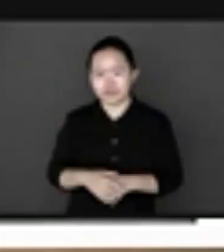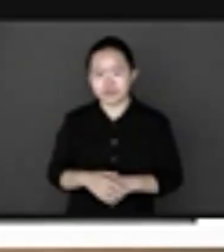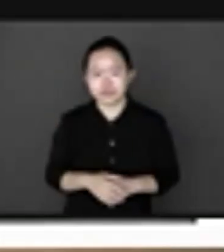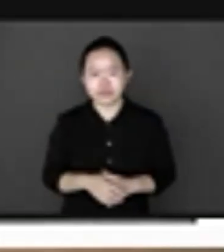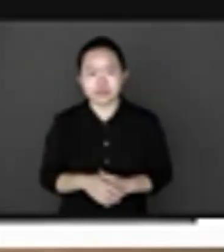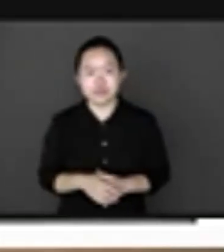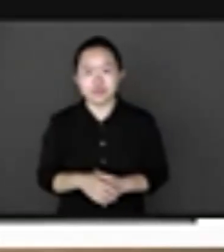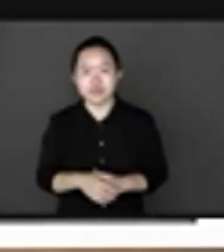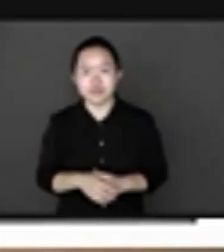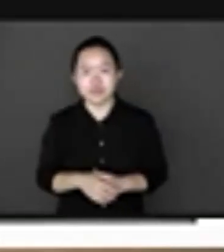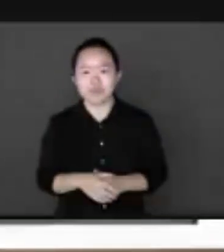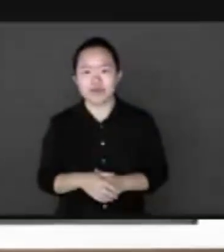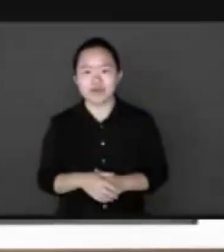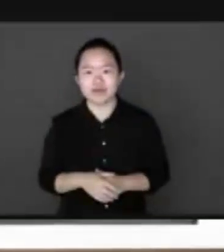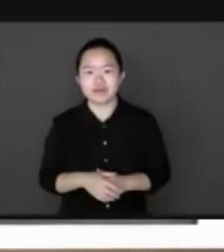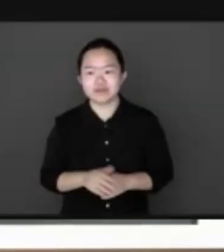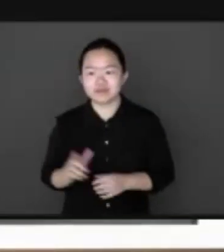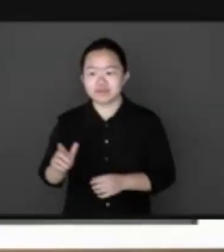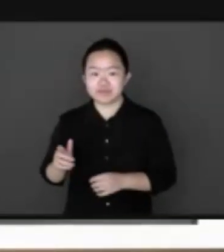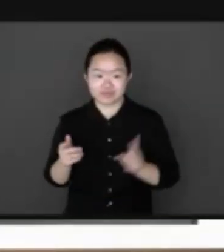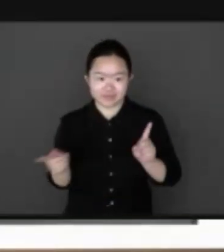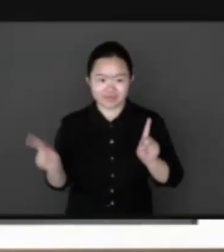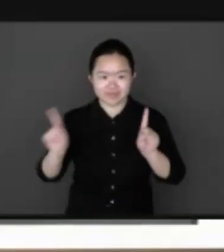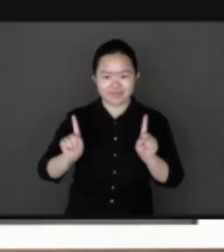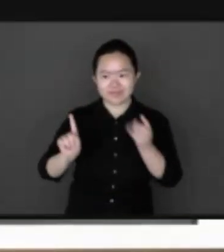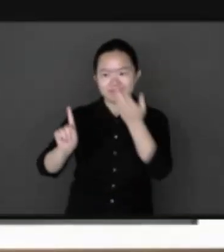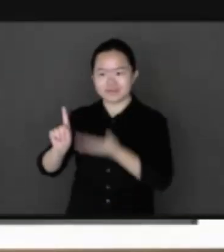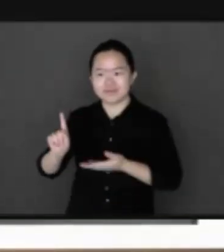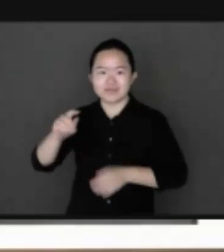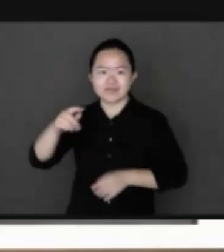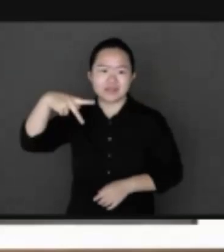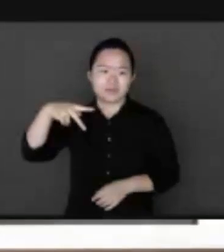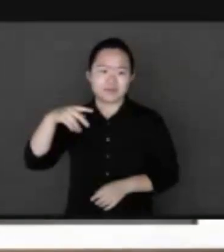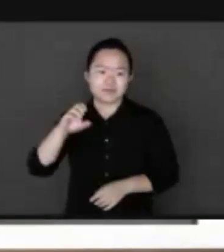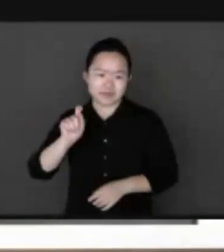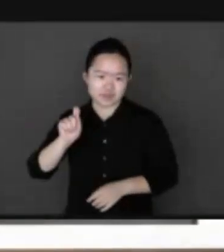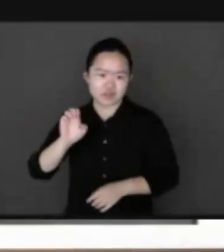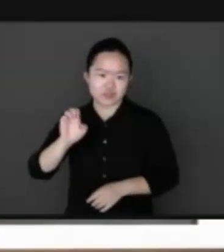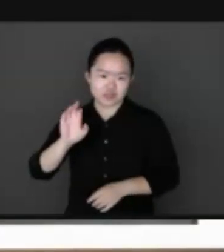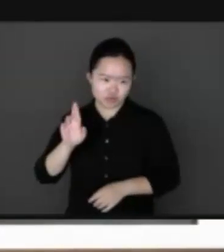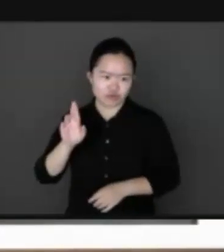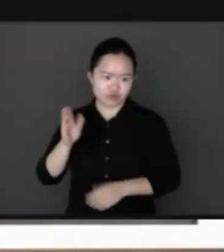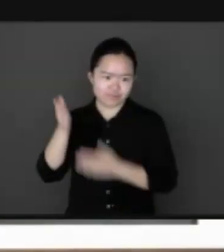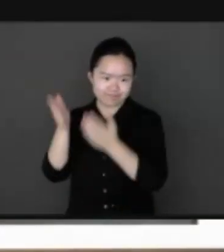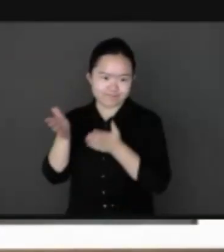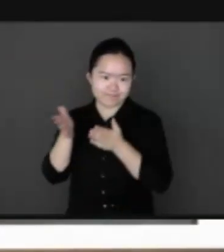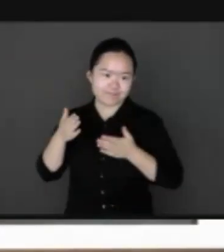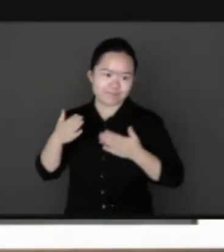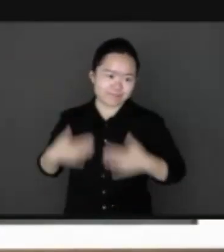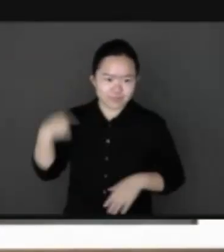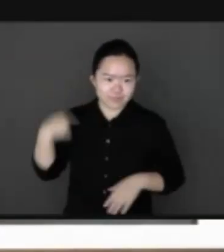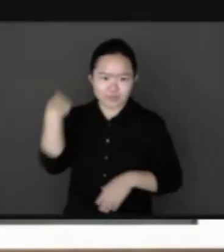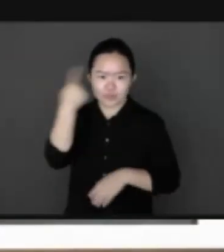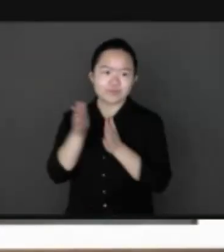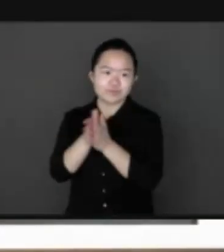first? Okay, Peter will introduce himself in a minute. We'll just take turns so that you're not getting bored by